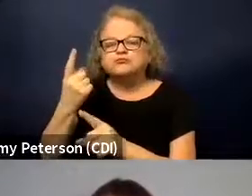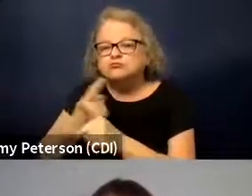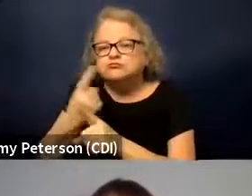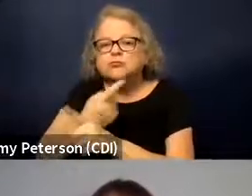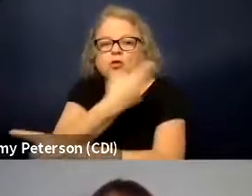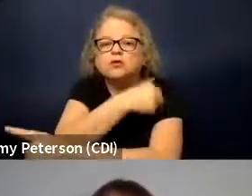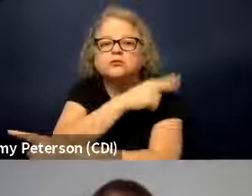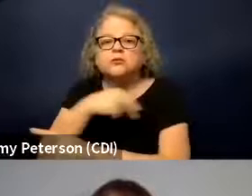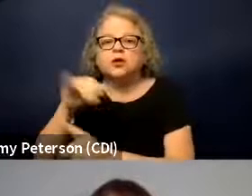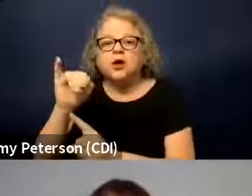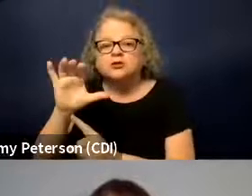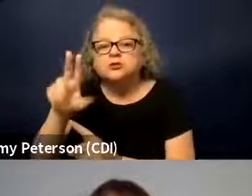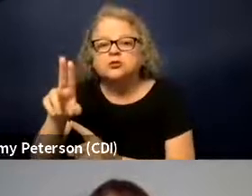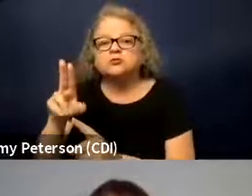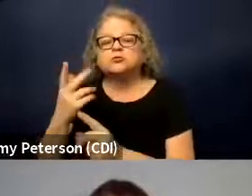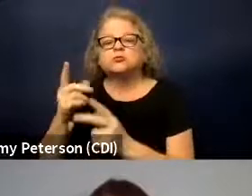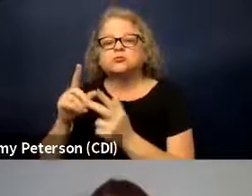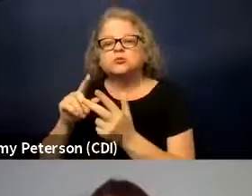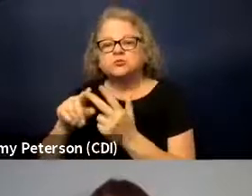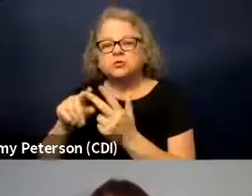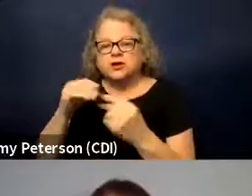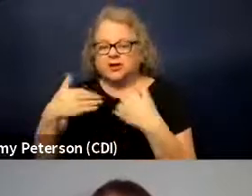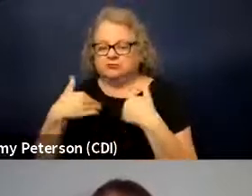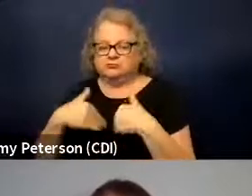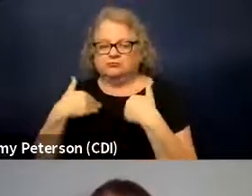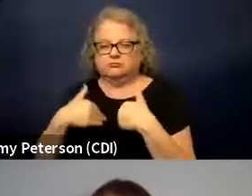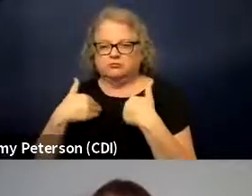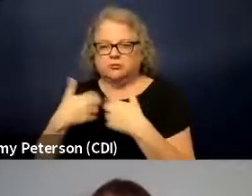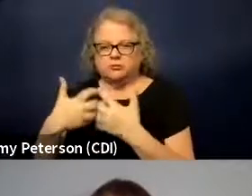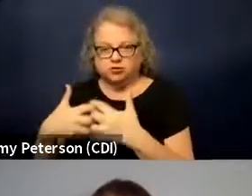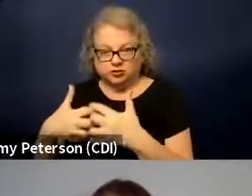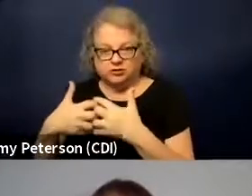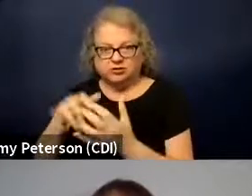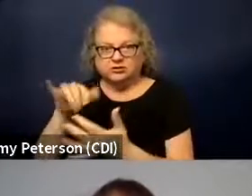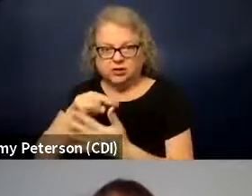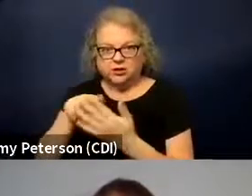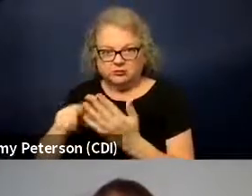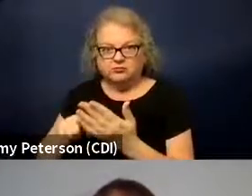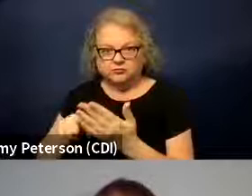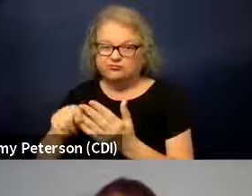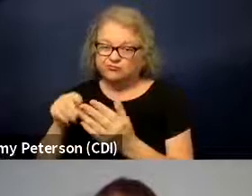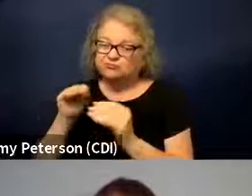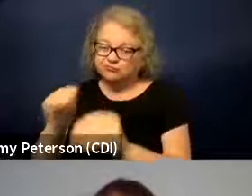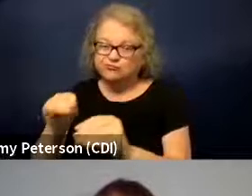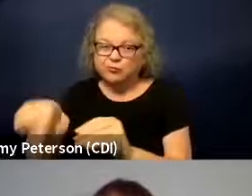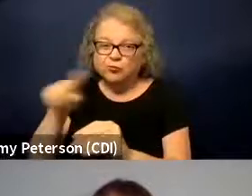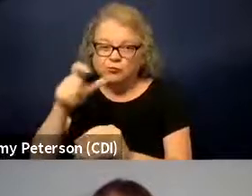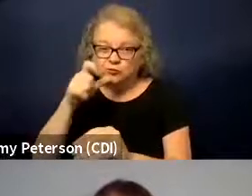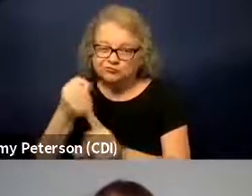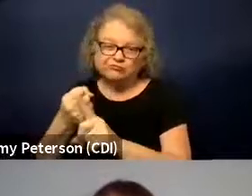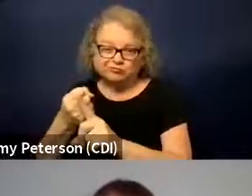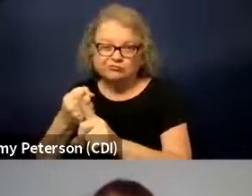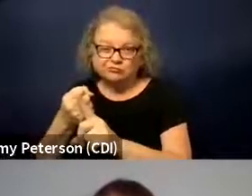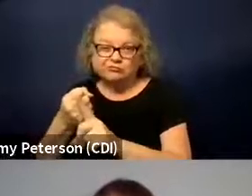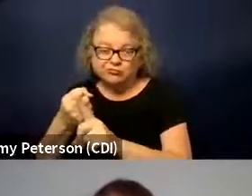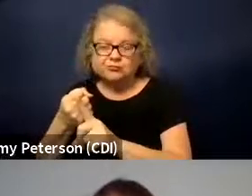machine. Most of those people are unvaccinated. Some have been vaccinated but